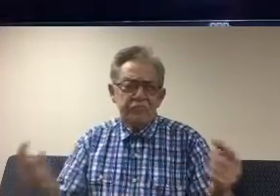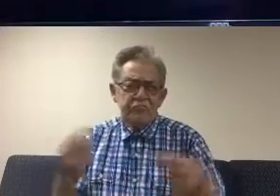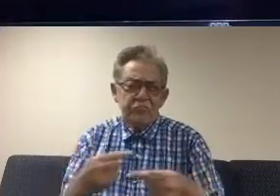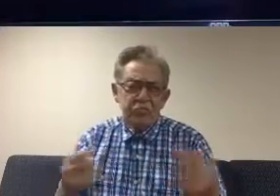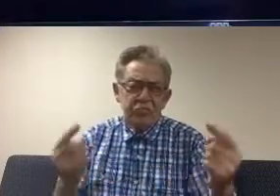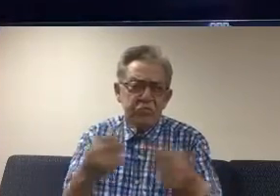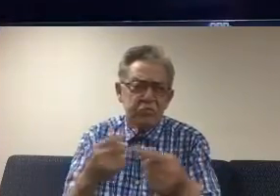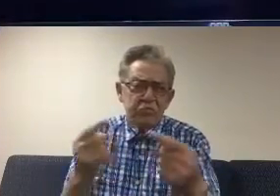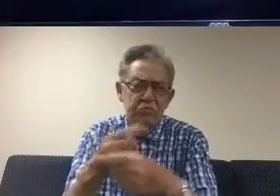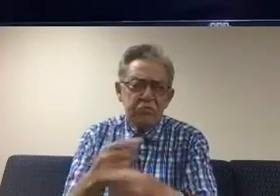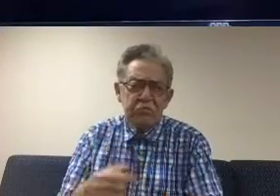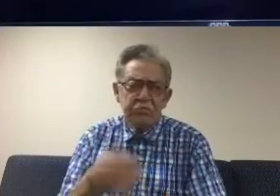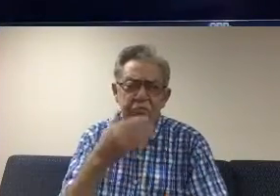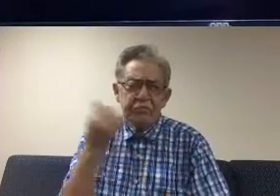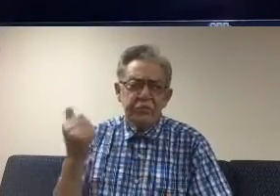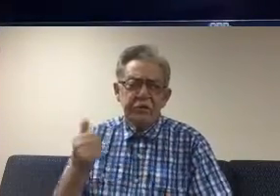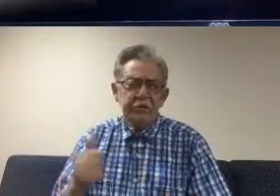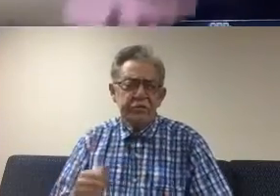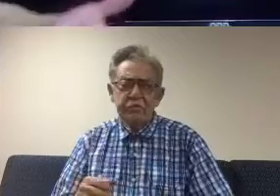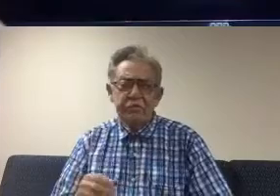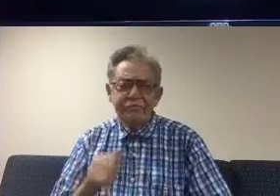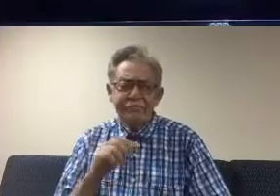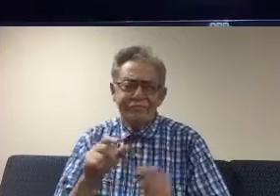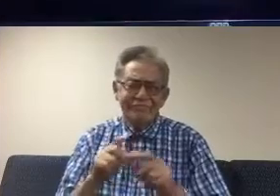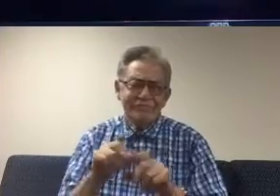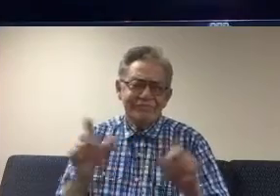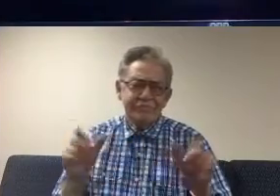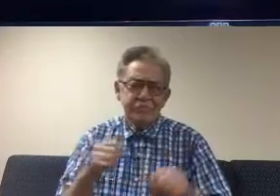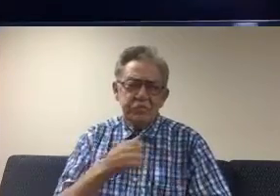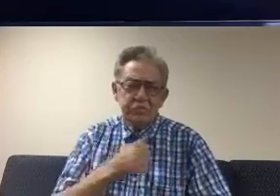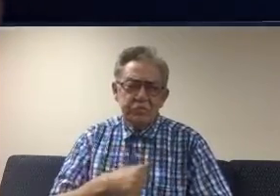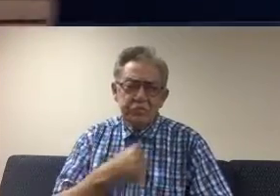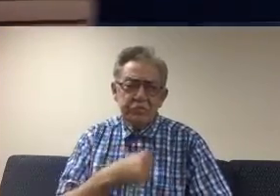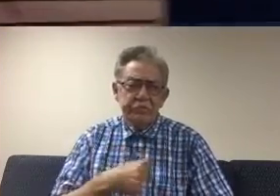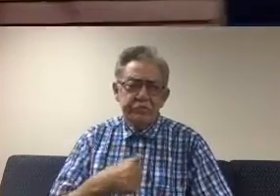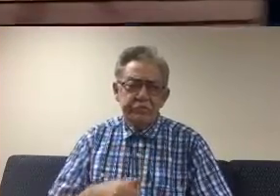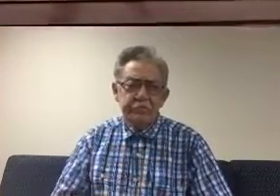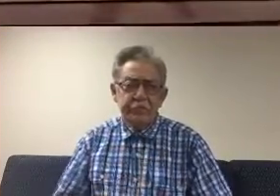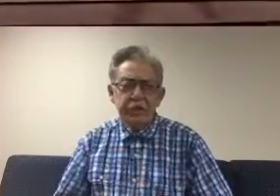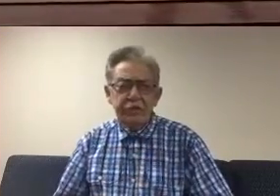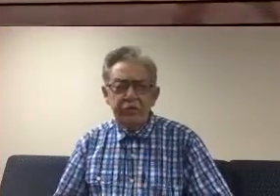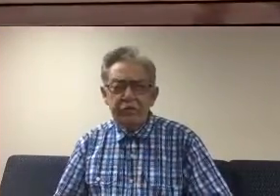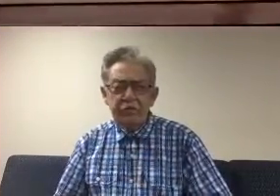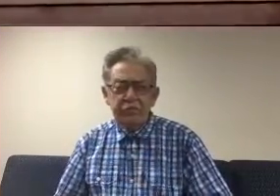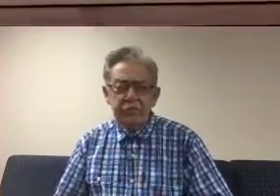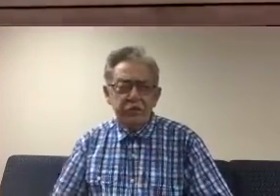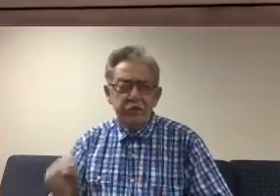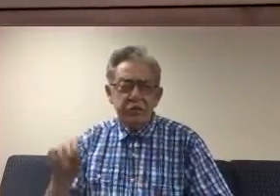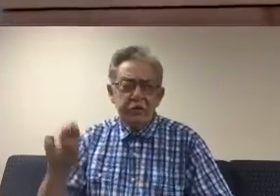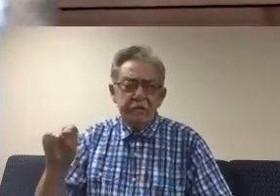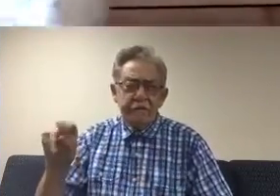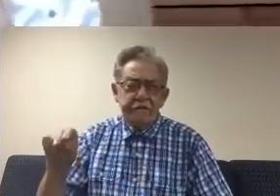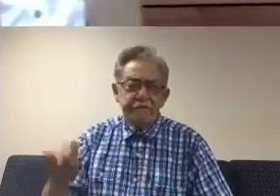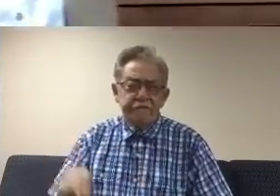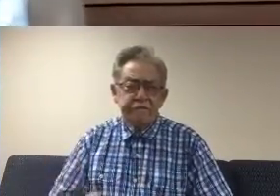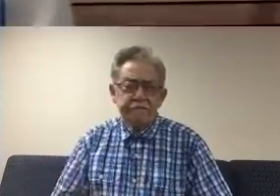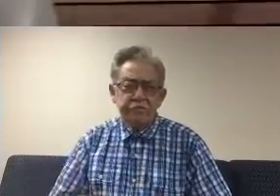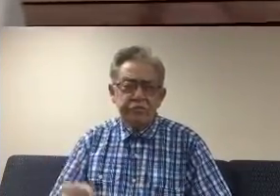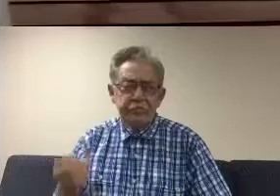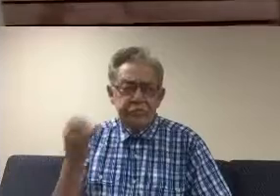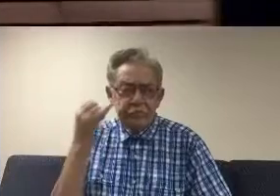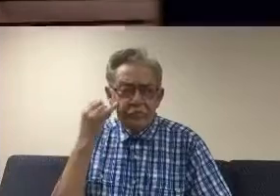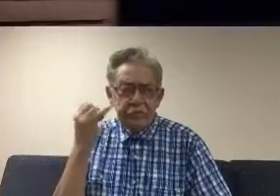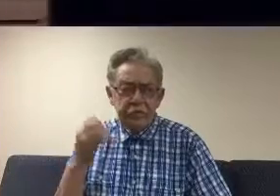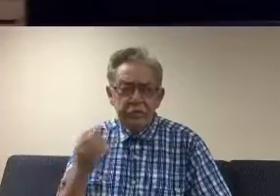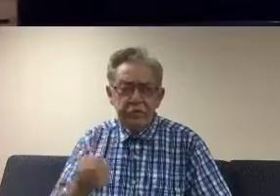data, a bigger following on YouTube. Now, if your